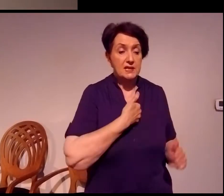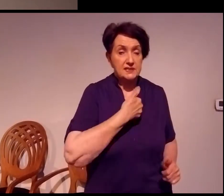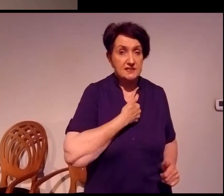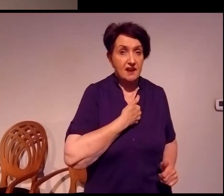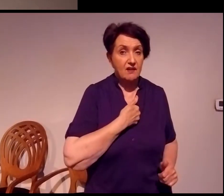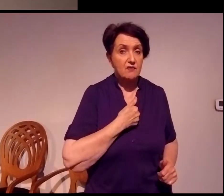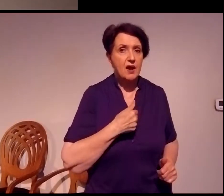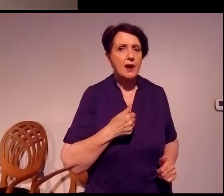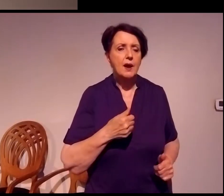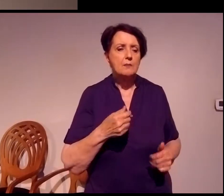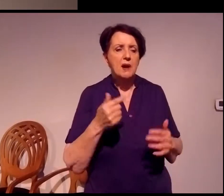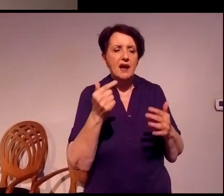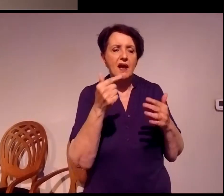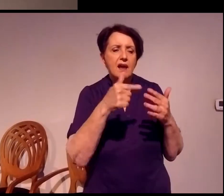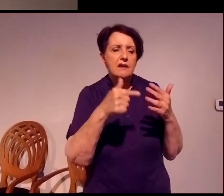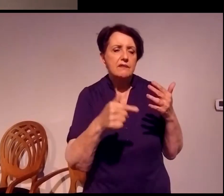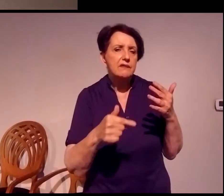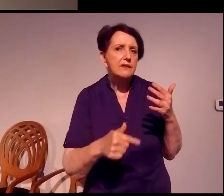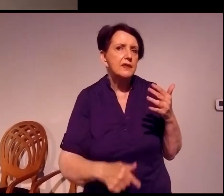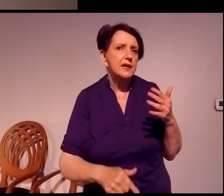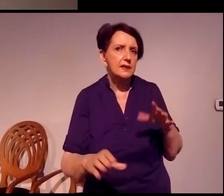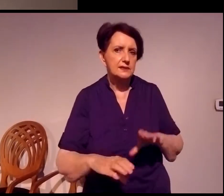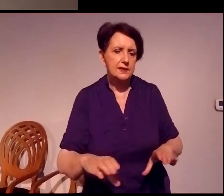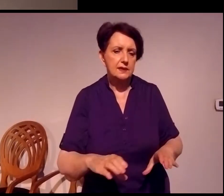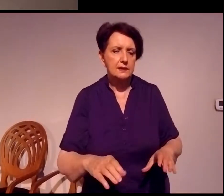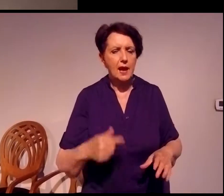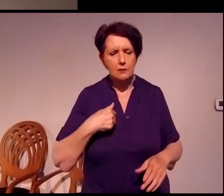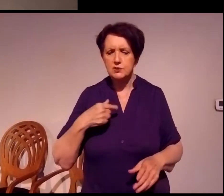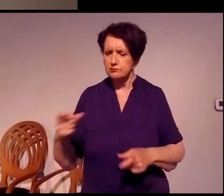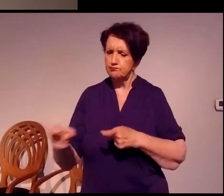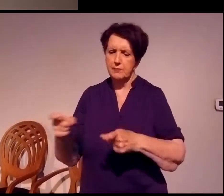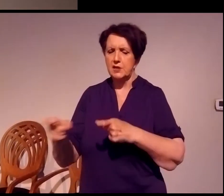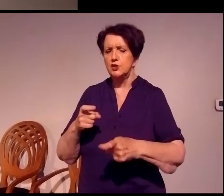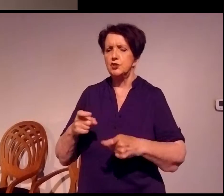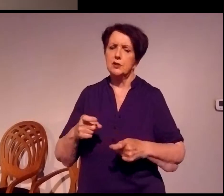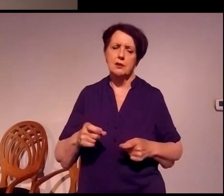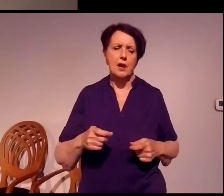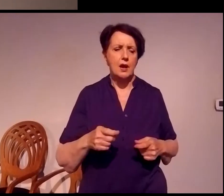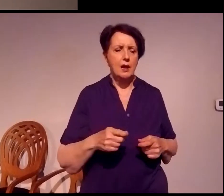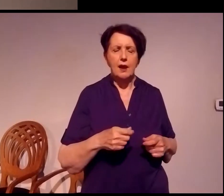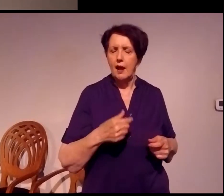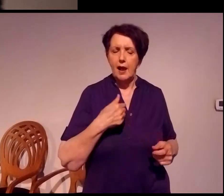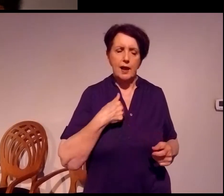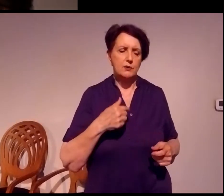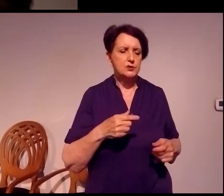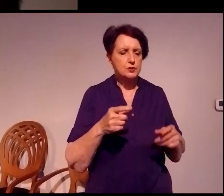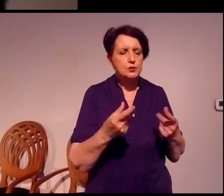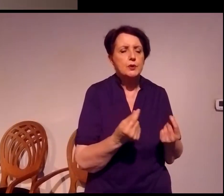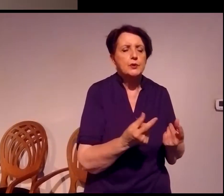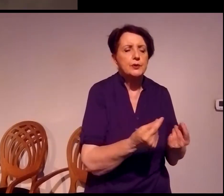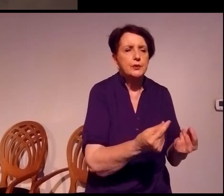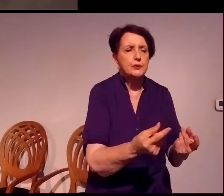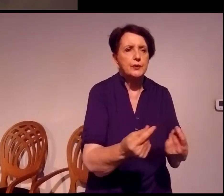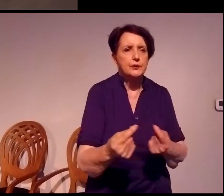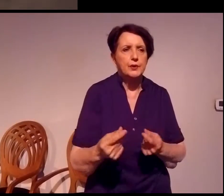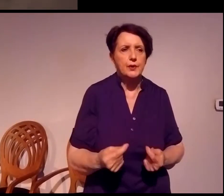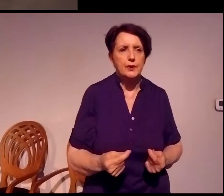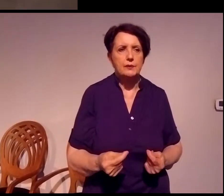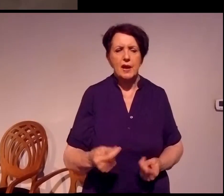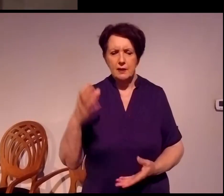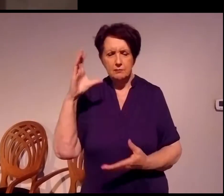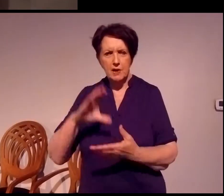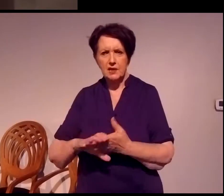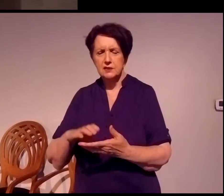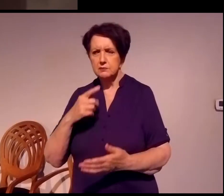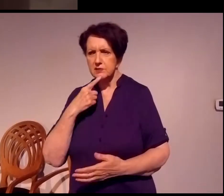So I was busy, and I was managing, and I was rocking, right? I was doing all, meanwhile, more tired. So my husband says, maybe you should